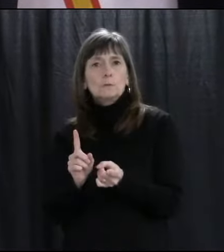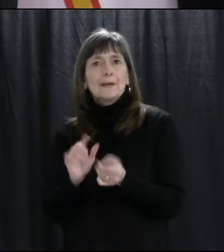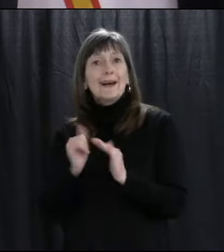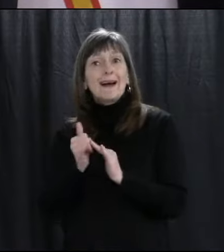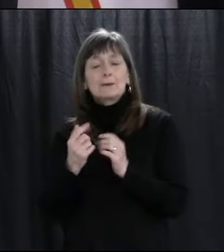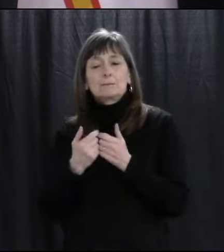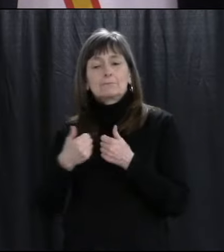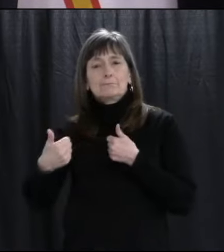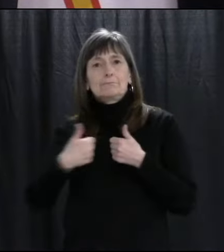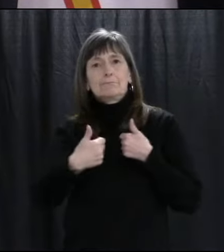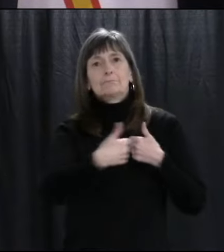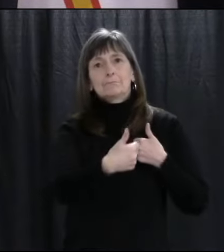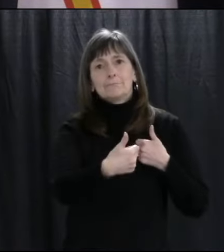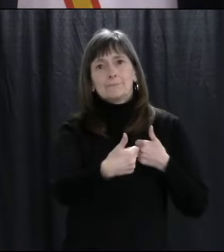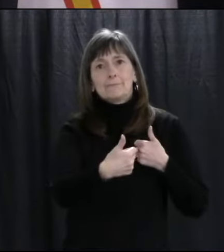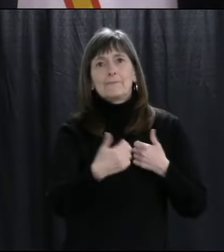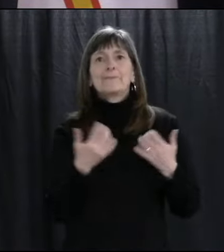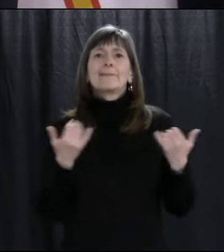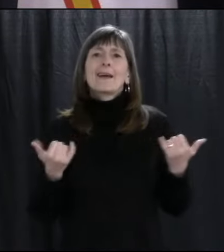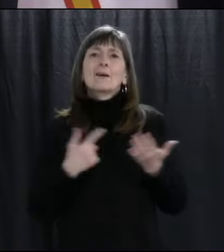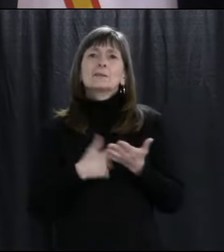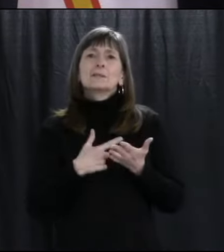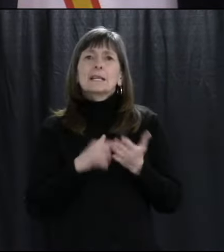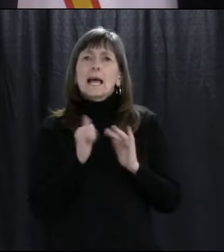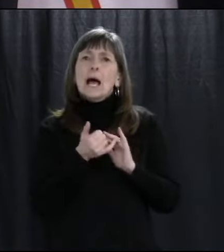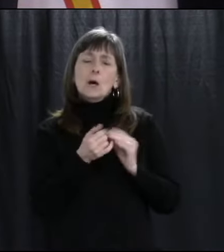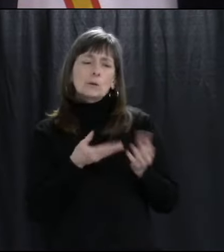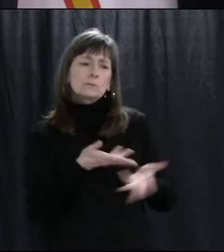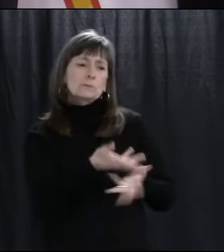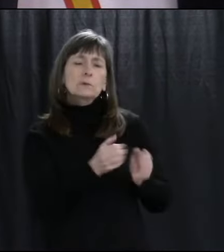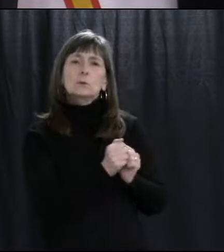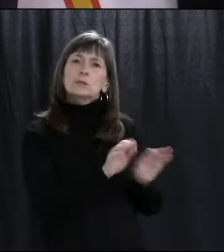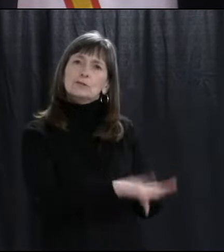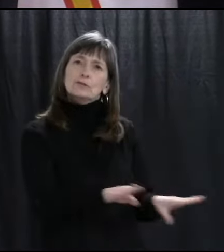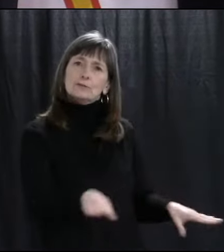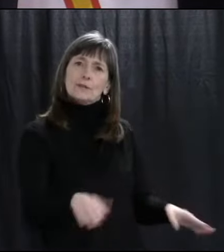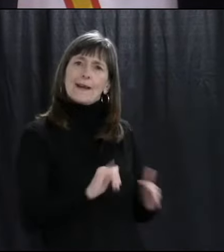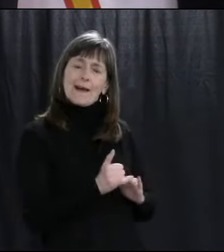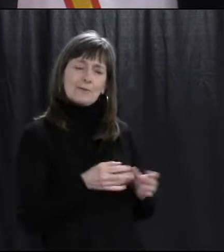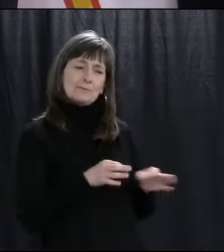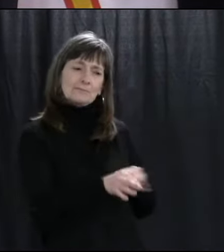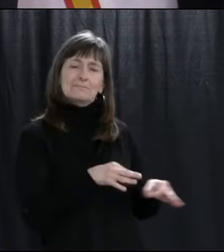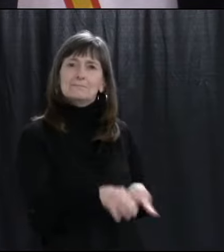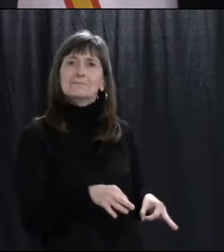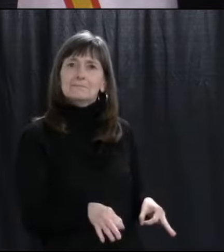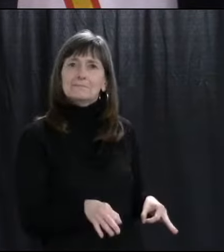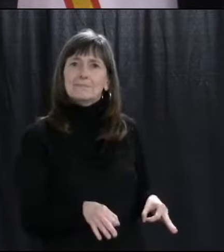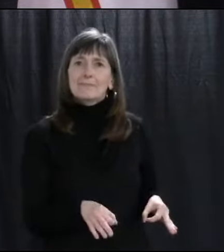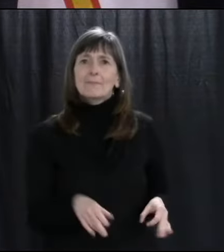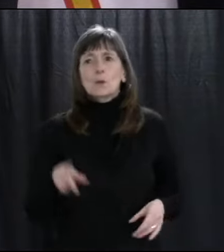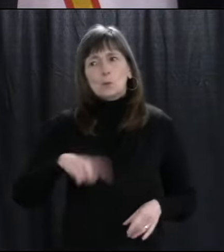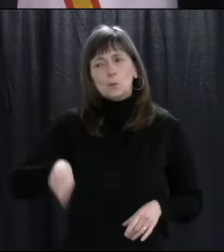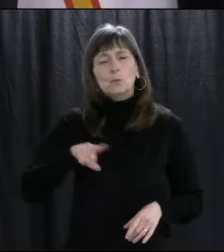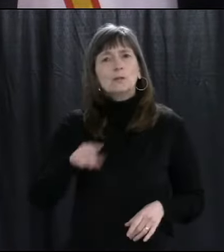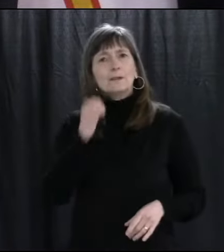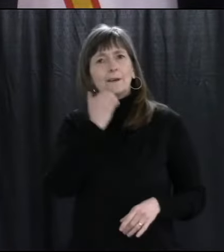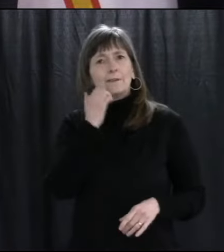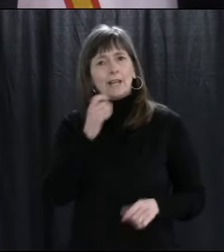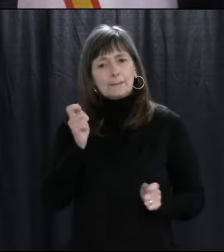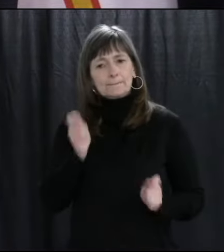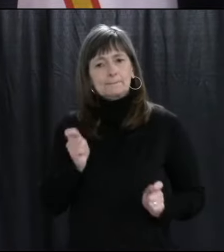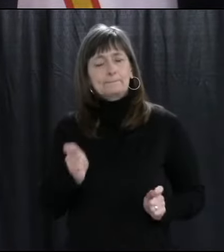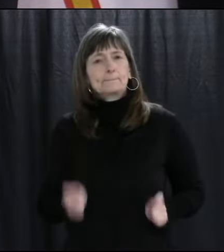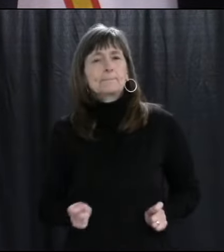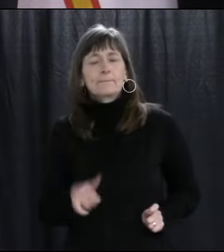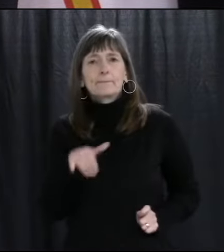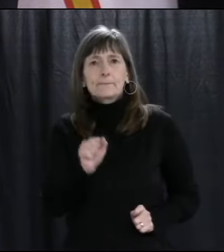our children about these measures and providing reassurance. We are all adapting to changes in daily life. These changes are